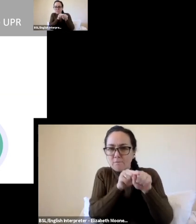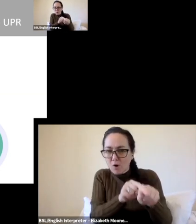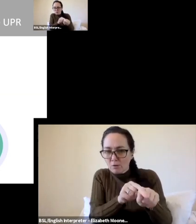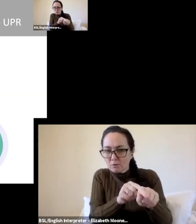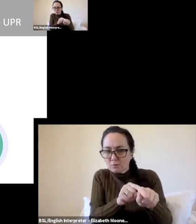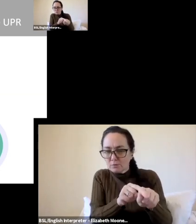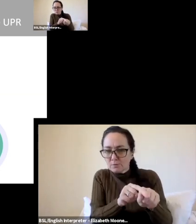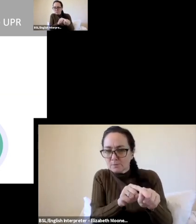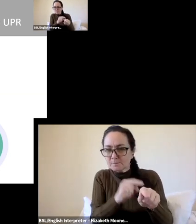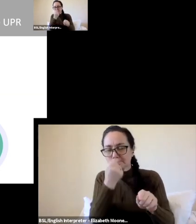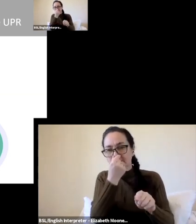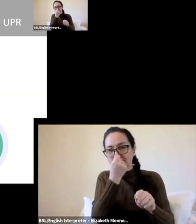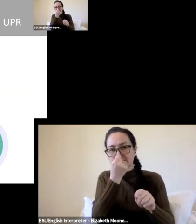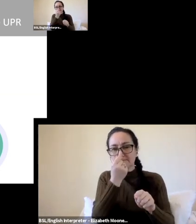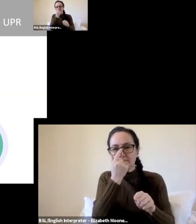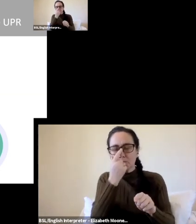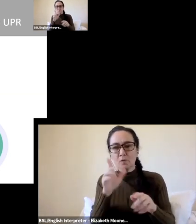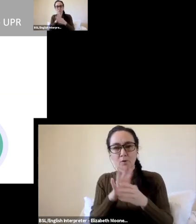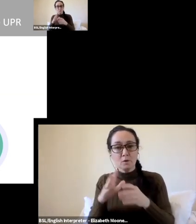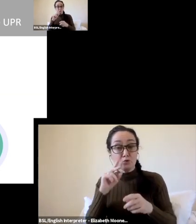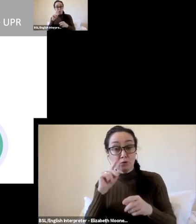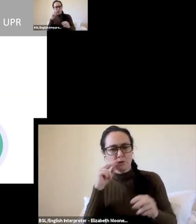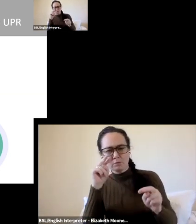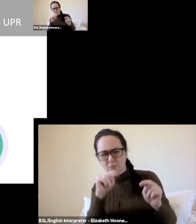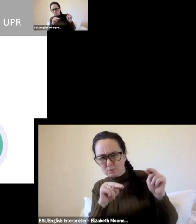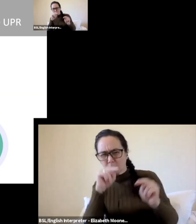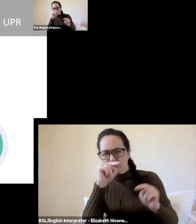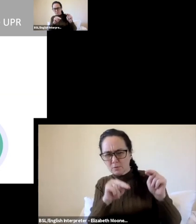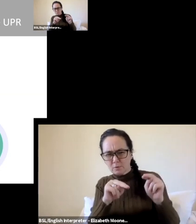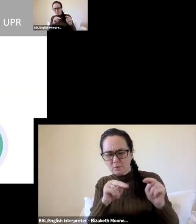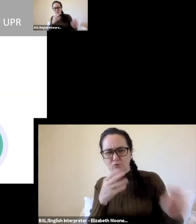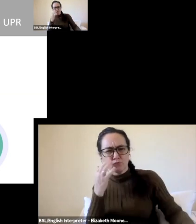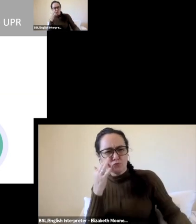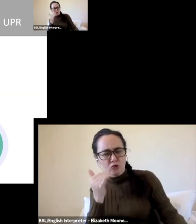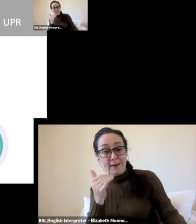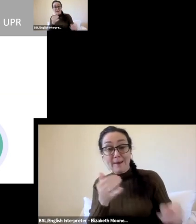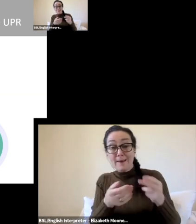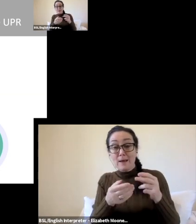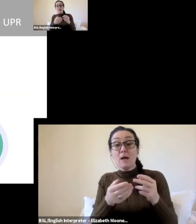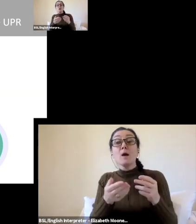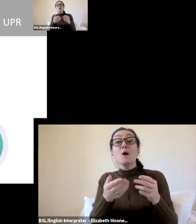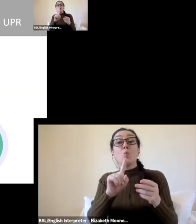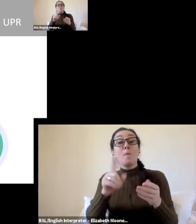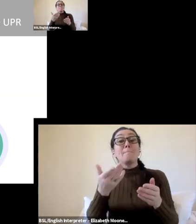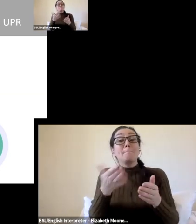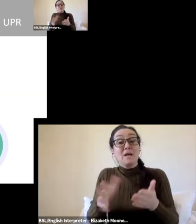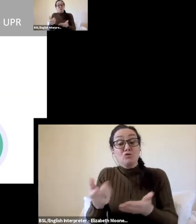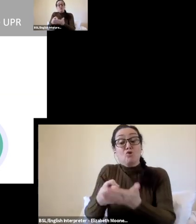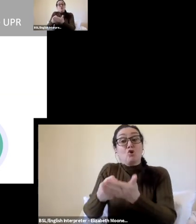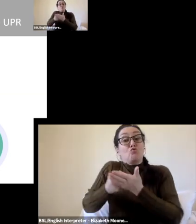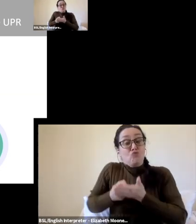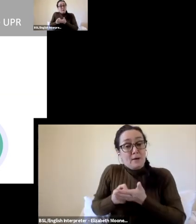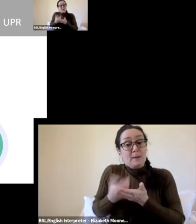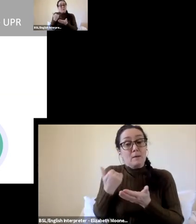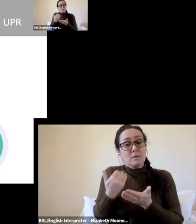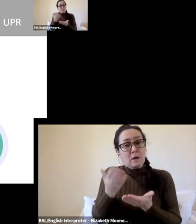So try and keep an eye on whether those measures that were recommended were actually put in place.